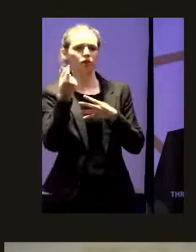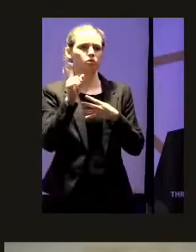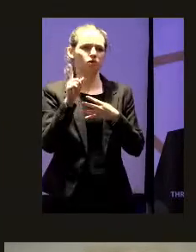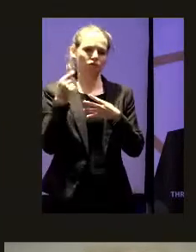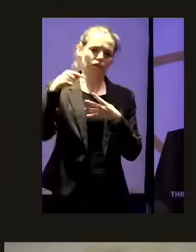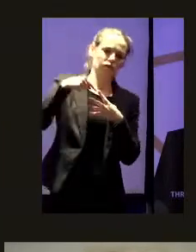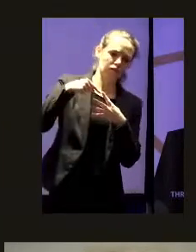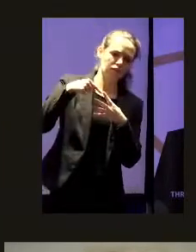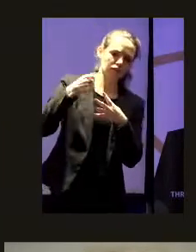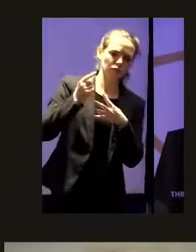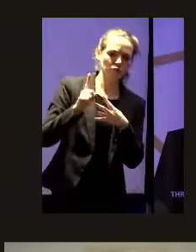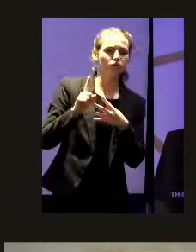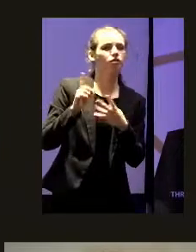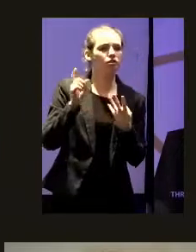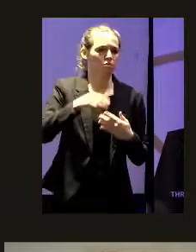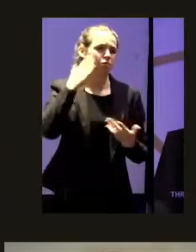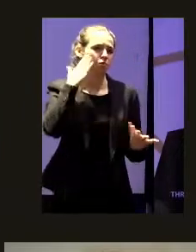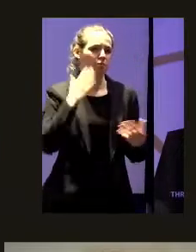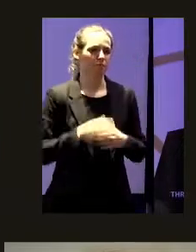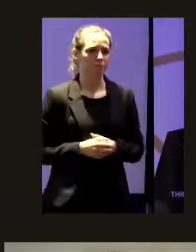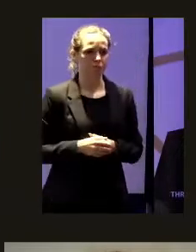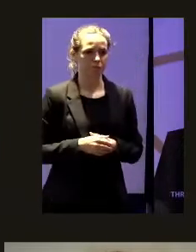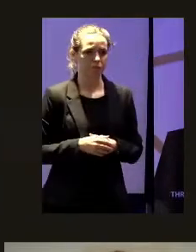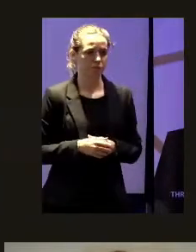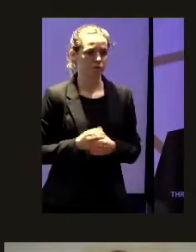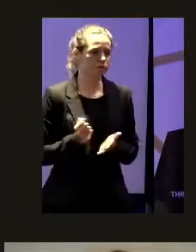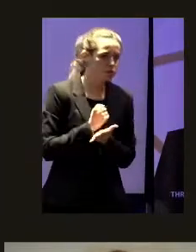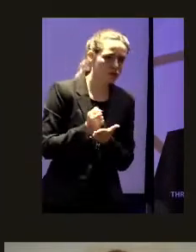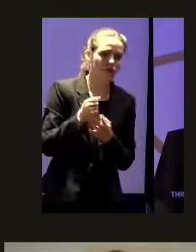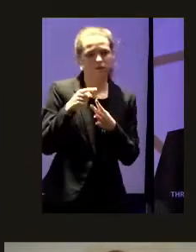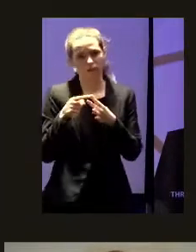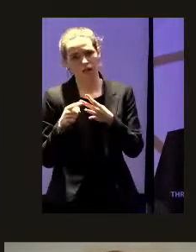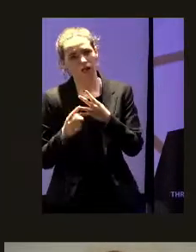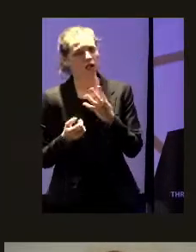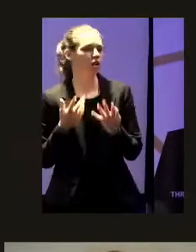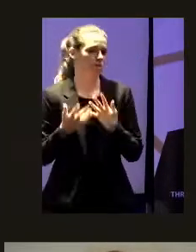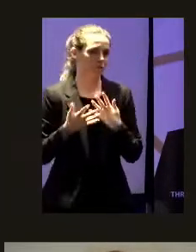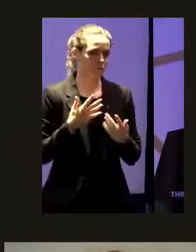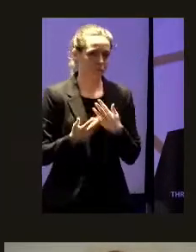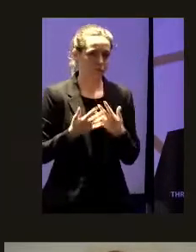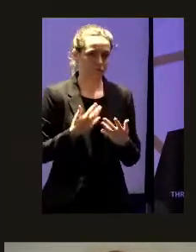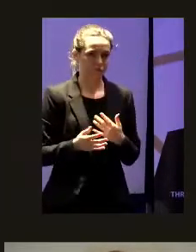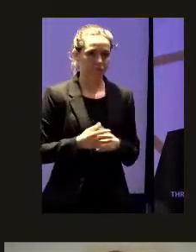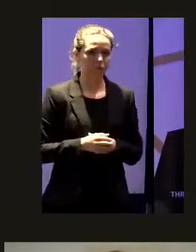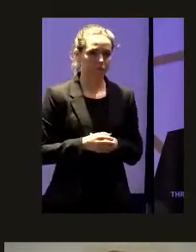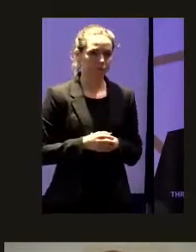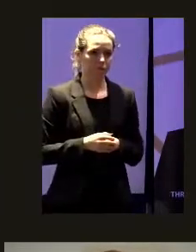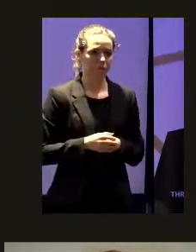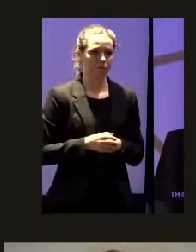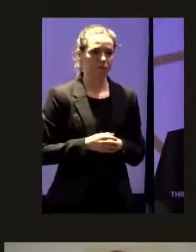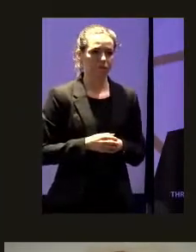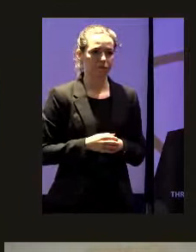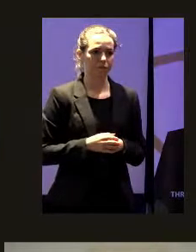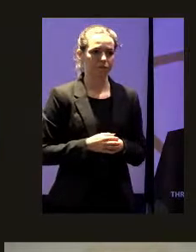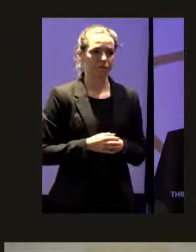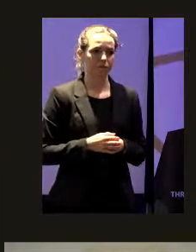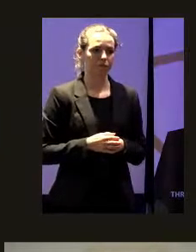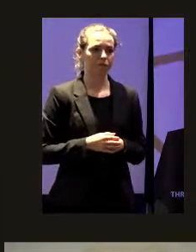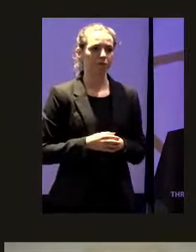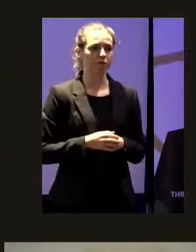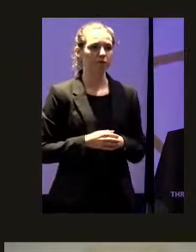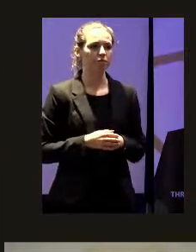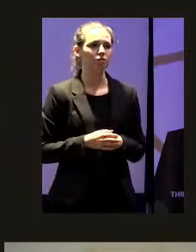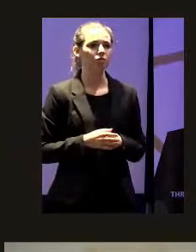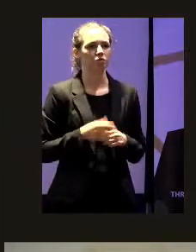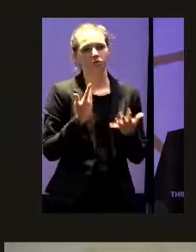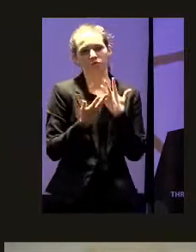needed. When we have registration, what type of consultation is needed. And when we have a rename, what type of